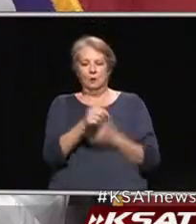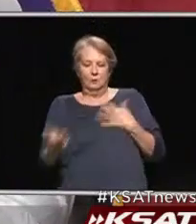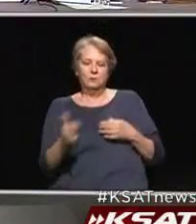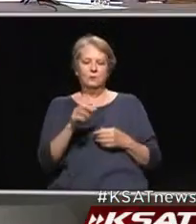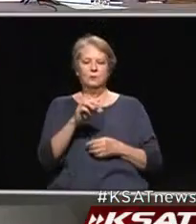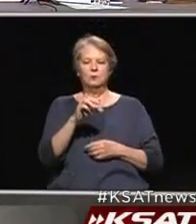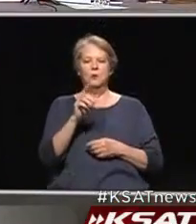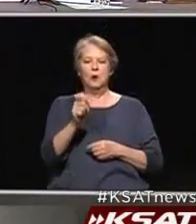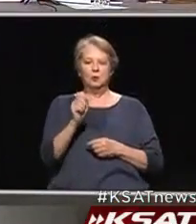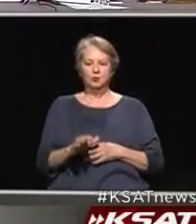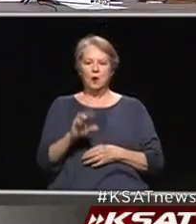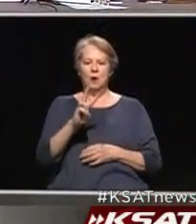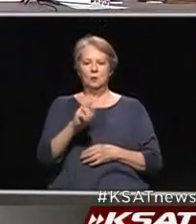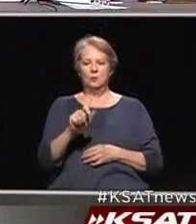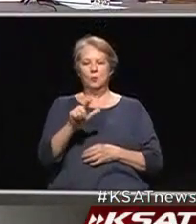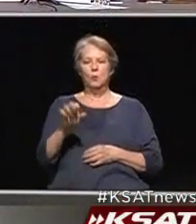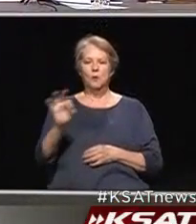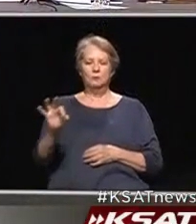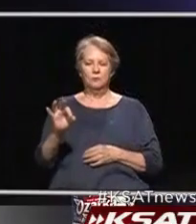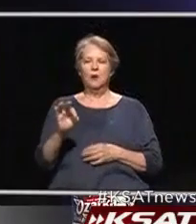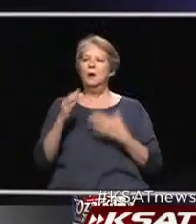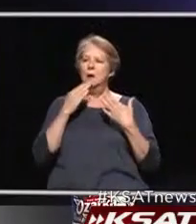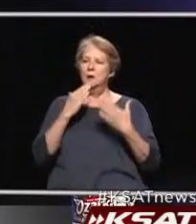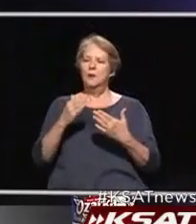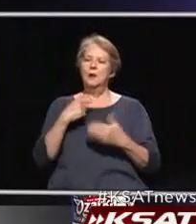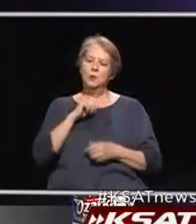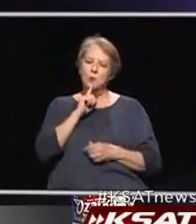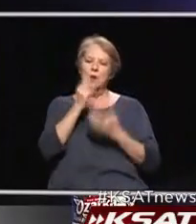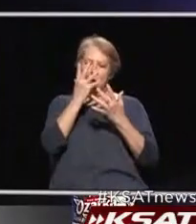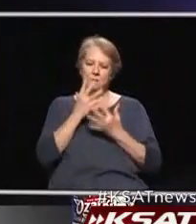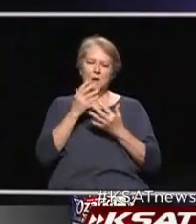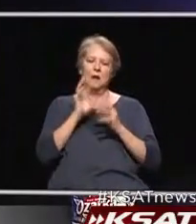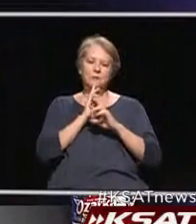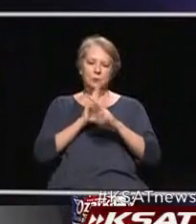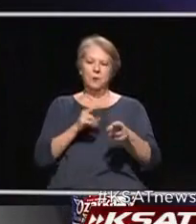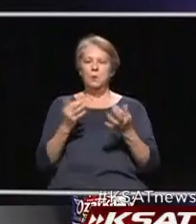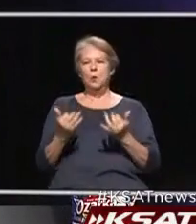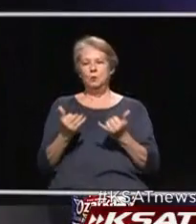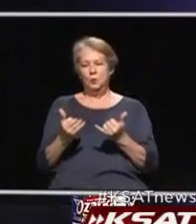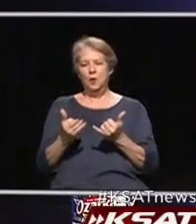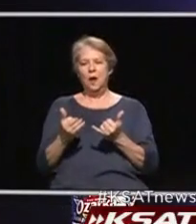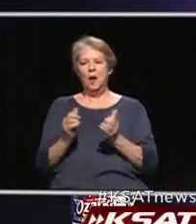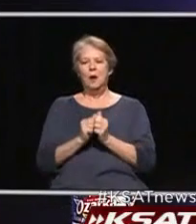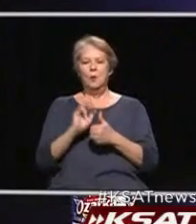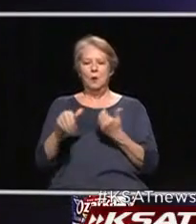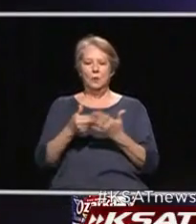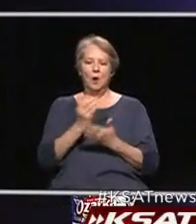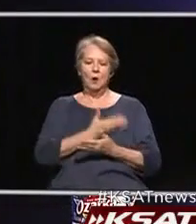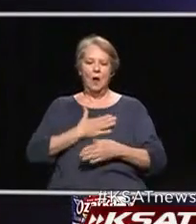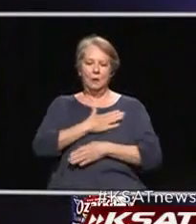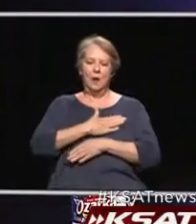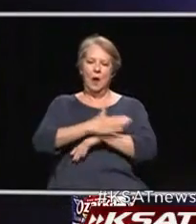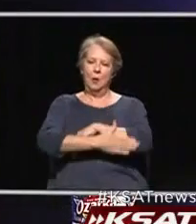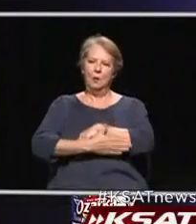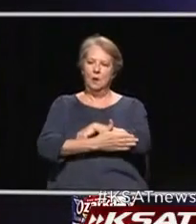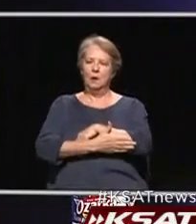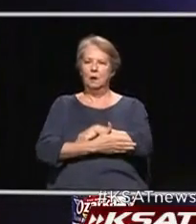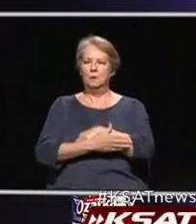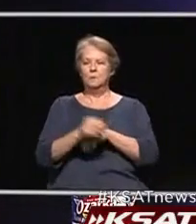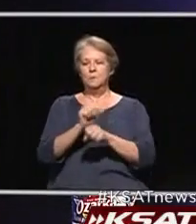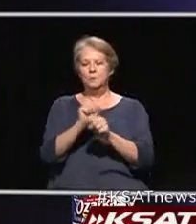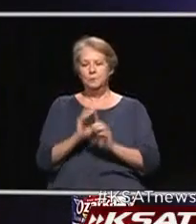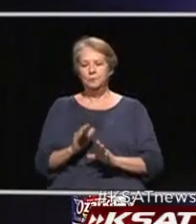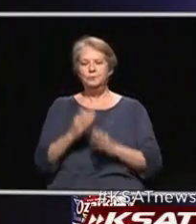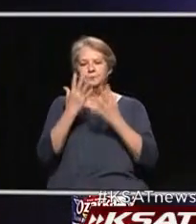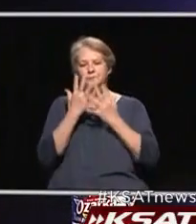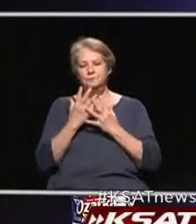Wolf. Thank you, Mayor. We're sad to report today with all our county employees are mourning